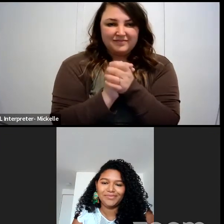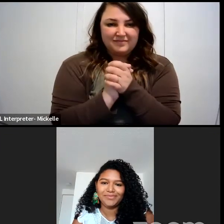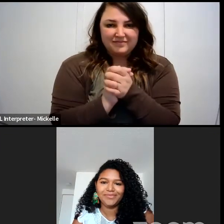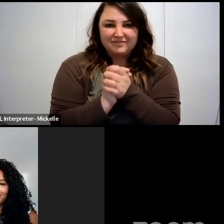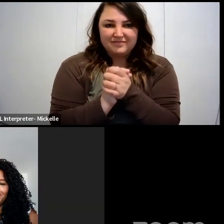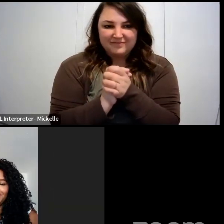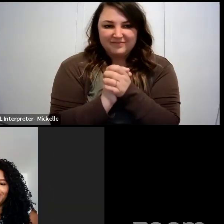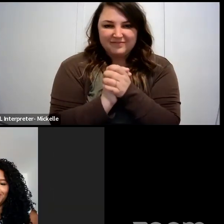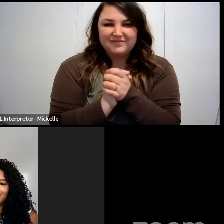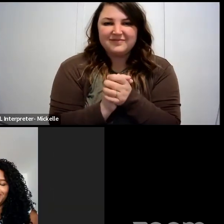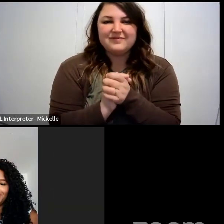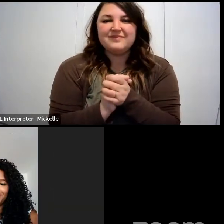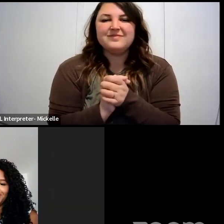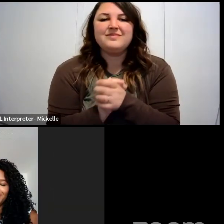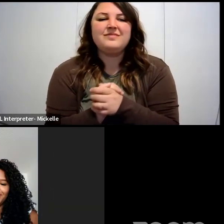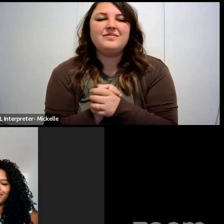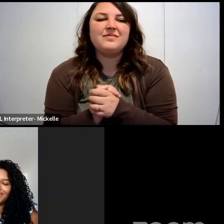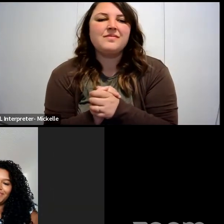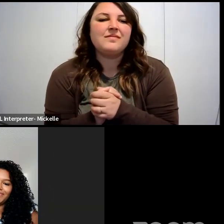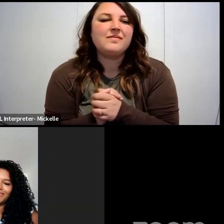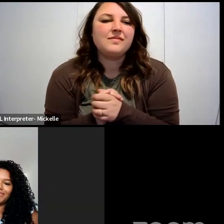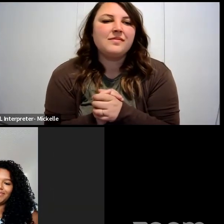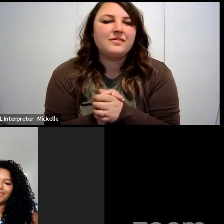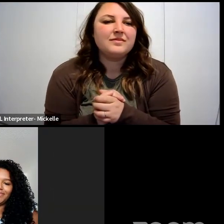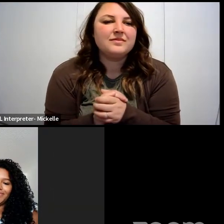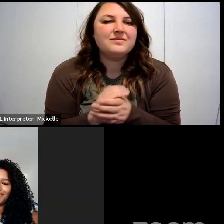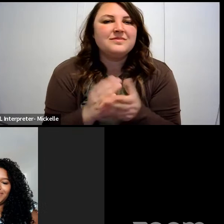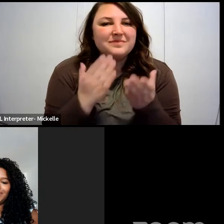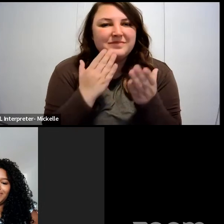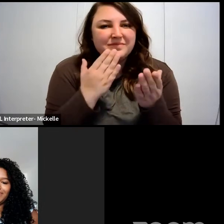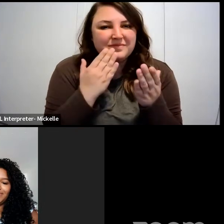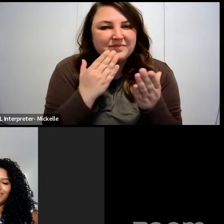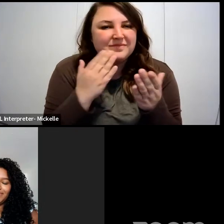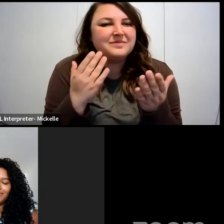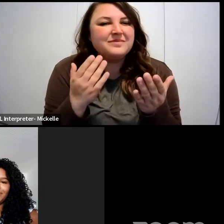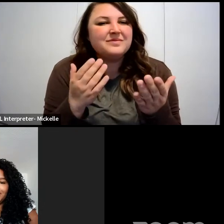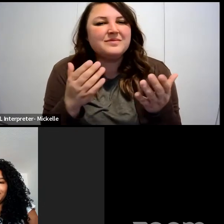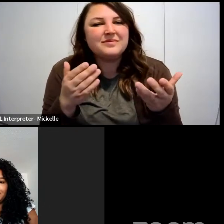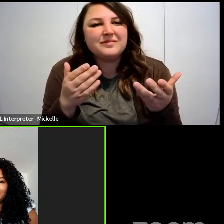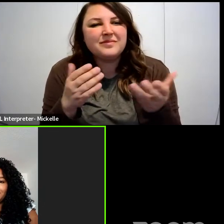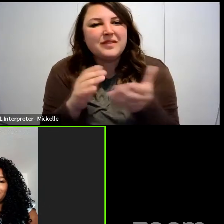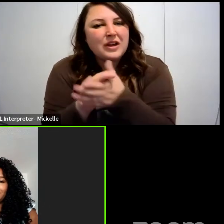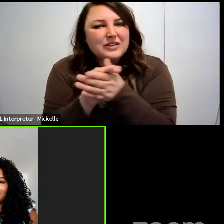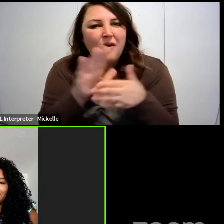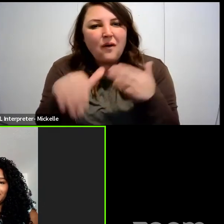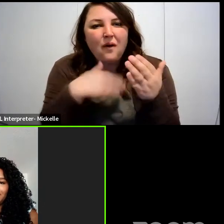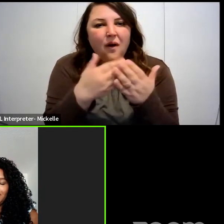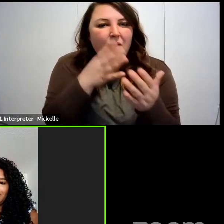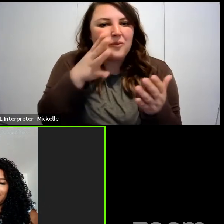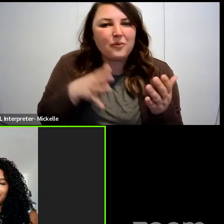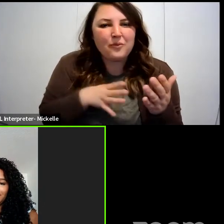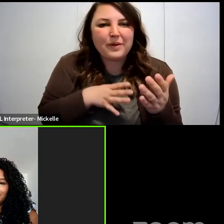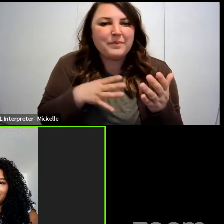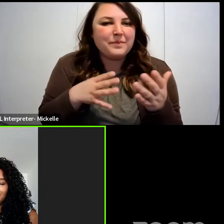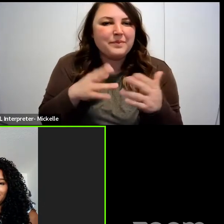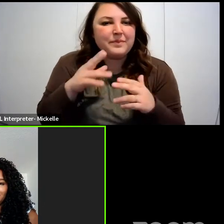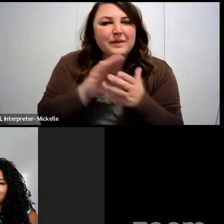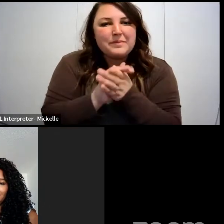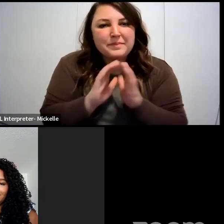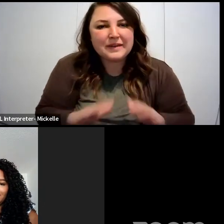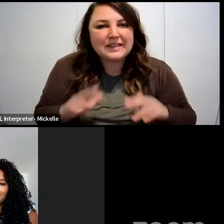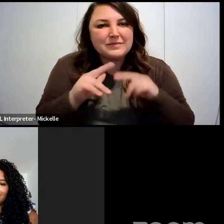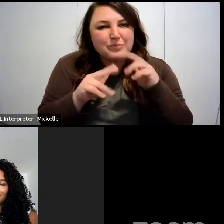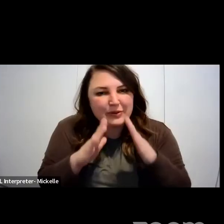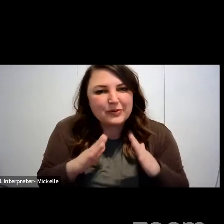Correa. Global Network of Women Peace Builders offers its warmest congratulations to all the winners